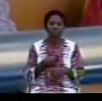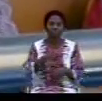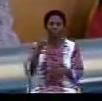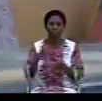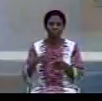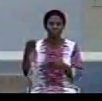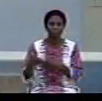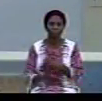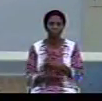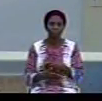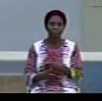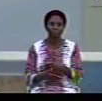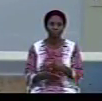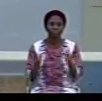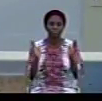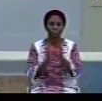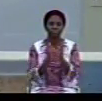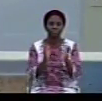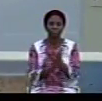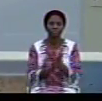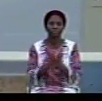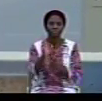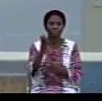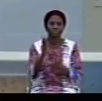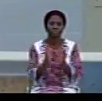minds together for Jesus Christ.